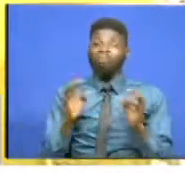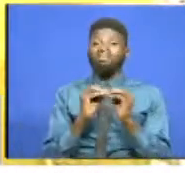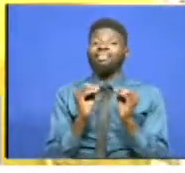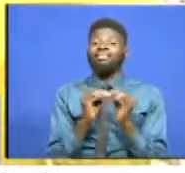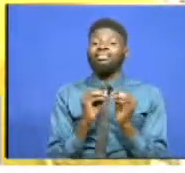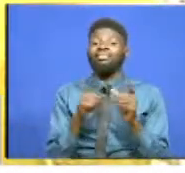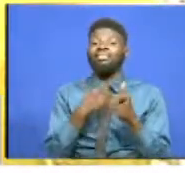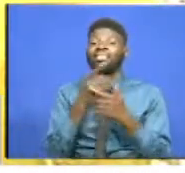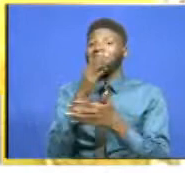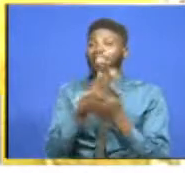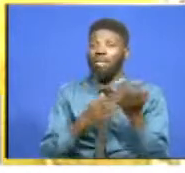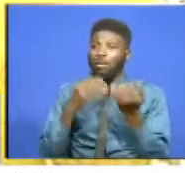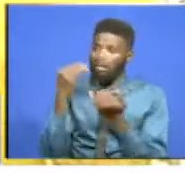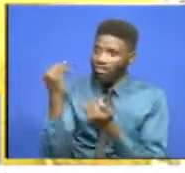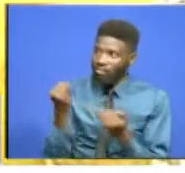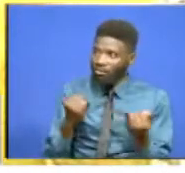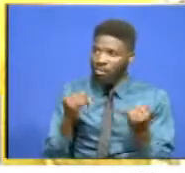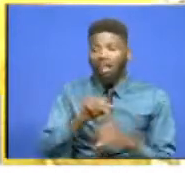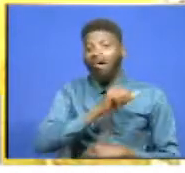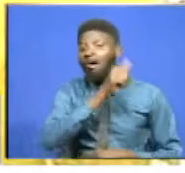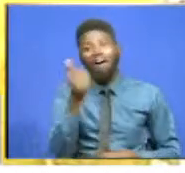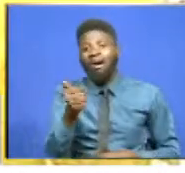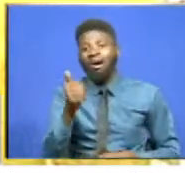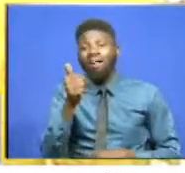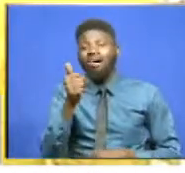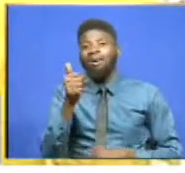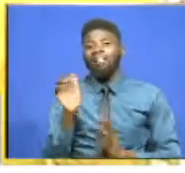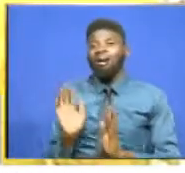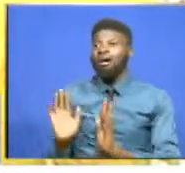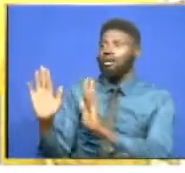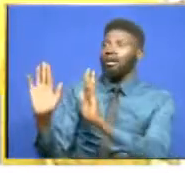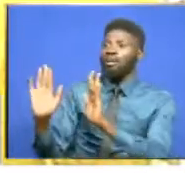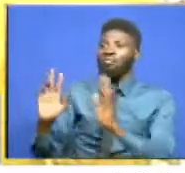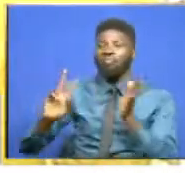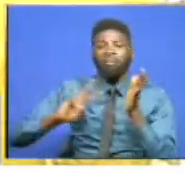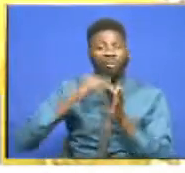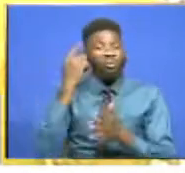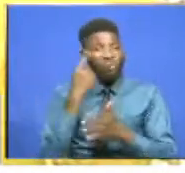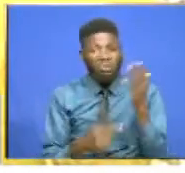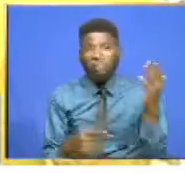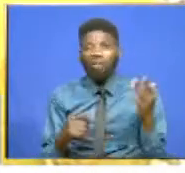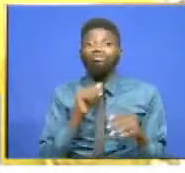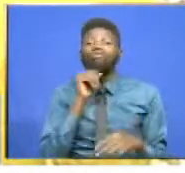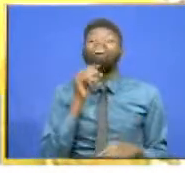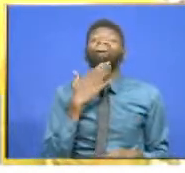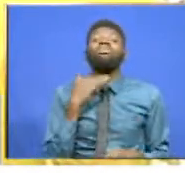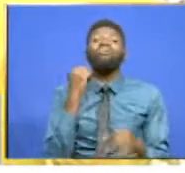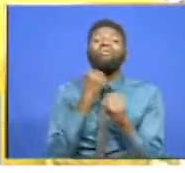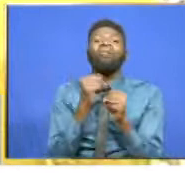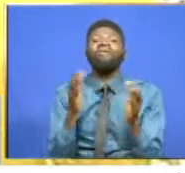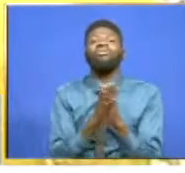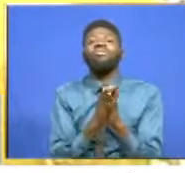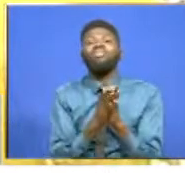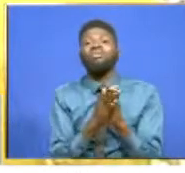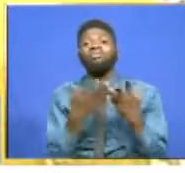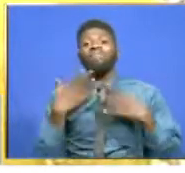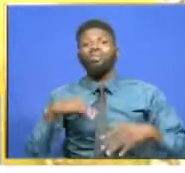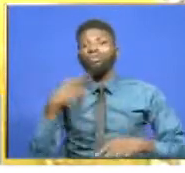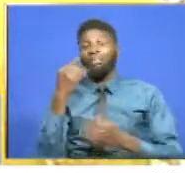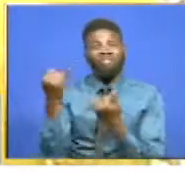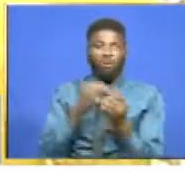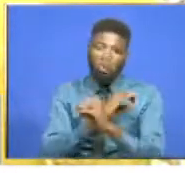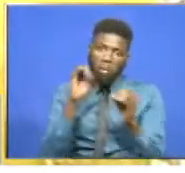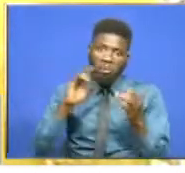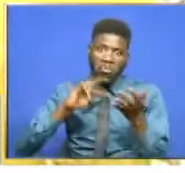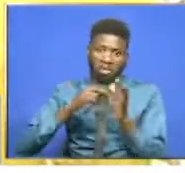It means you've already made a decision. I don't want to work with so and so. So those others who are not invited, to keep away. So that's the position in Jubilee